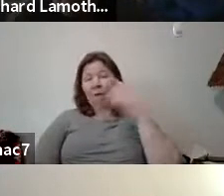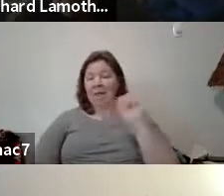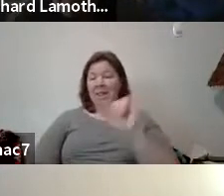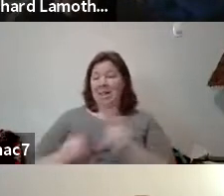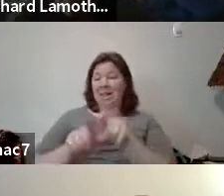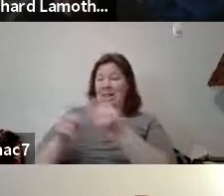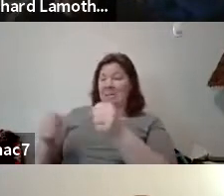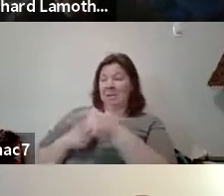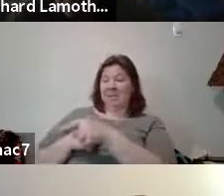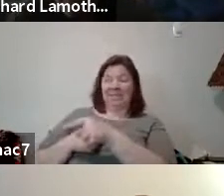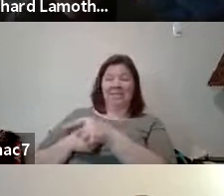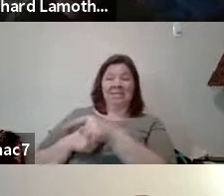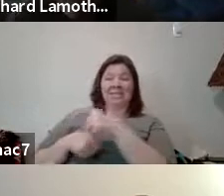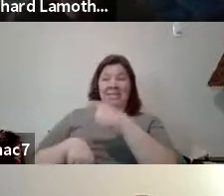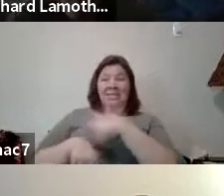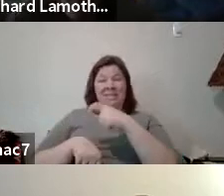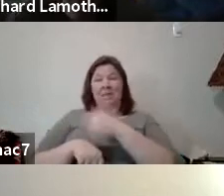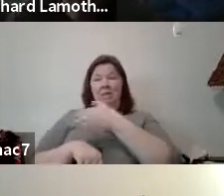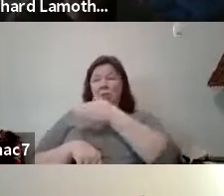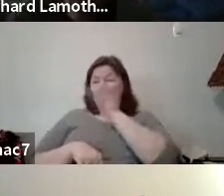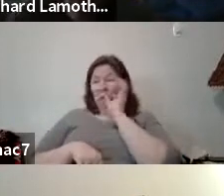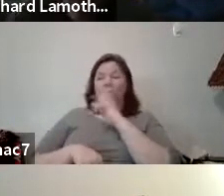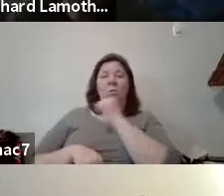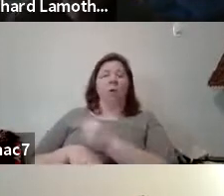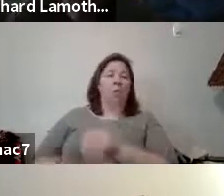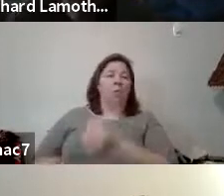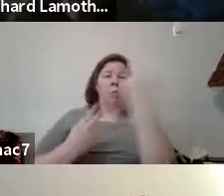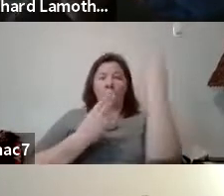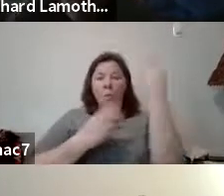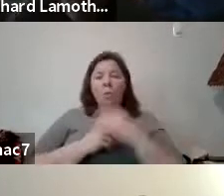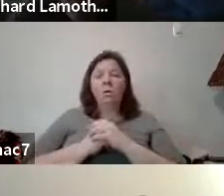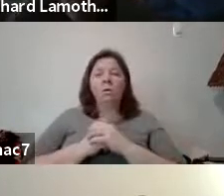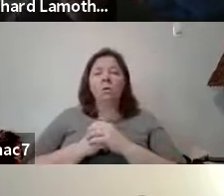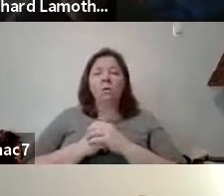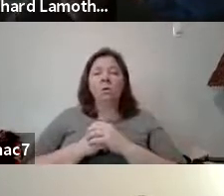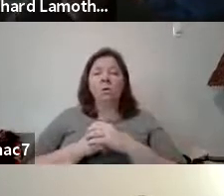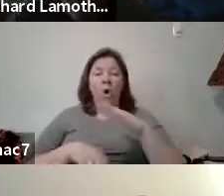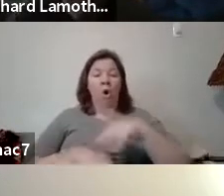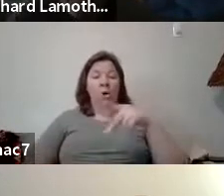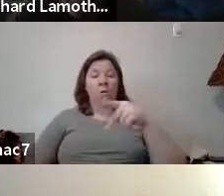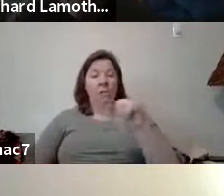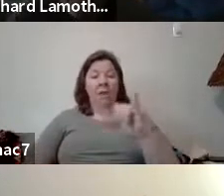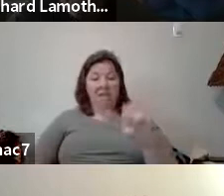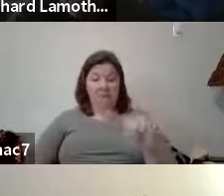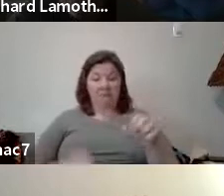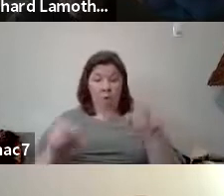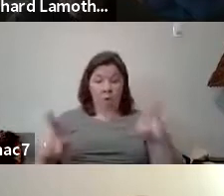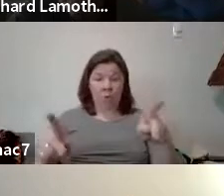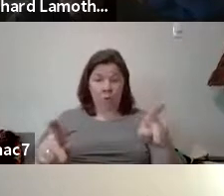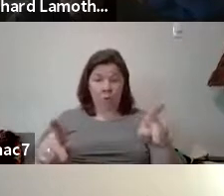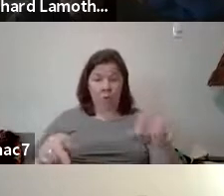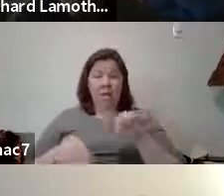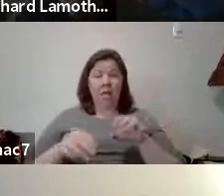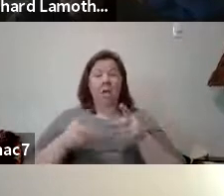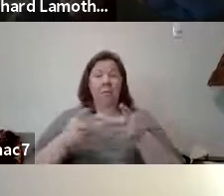time. The expiration date for this ONPASSIVE opportunity, this founder position,